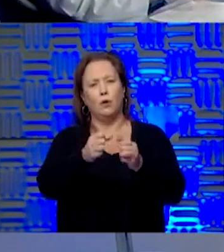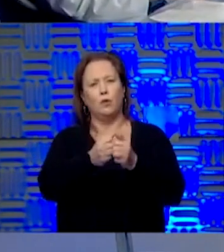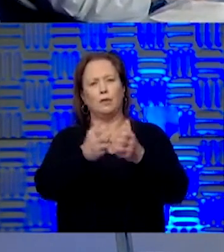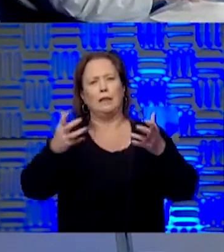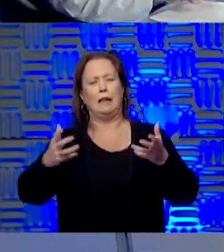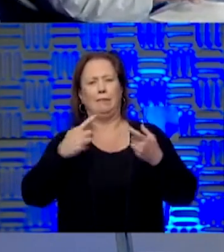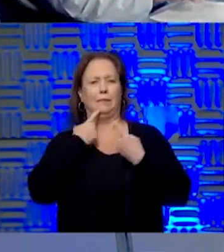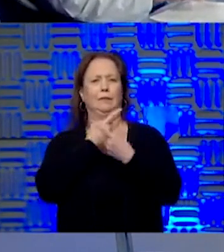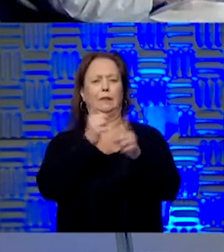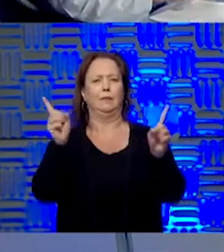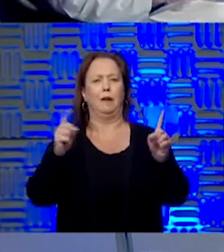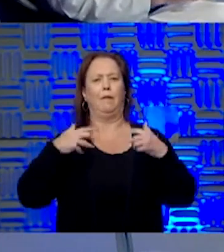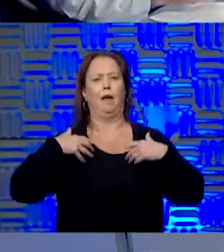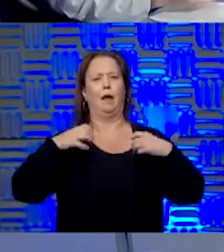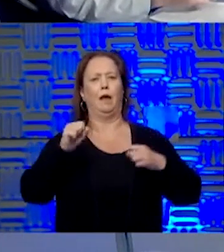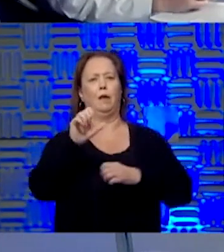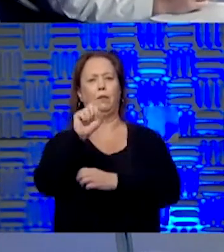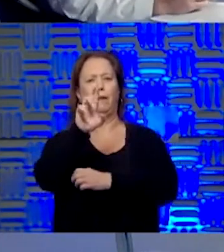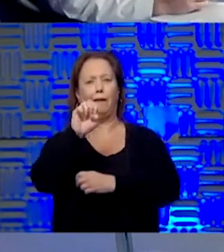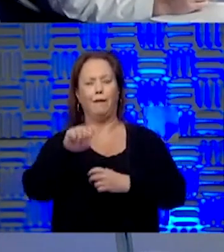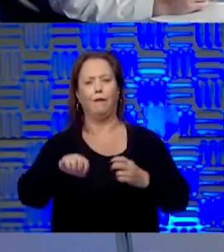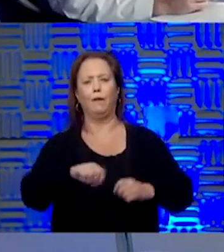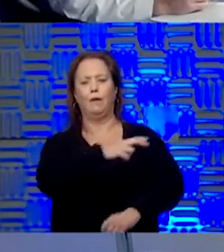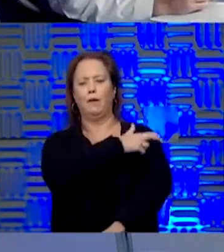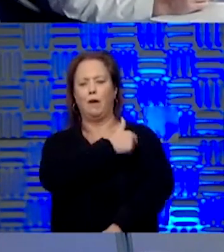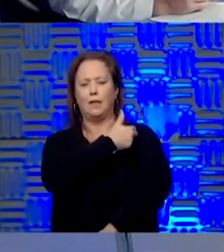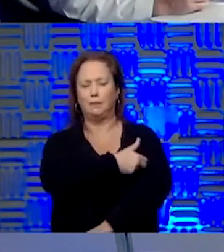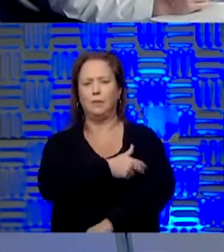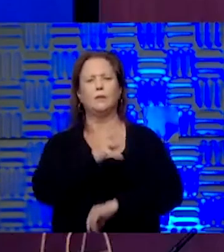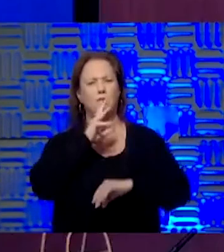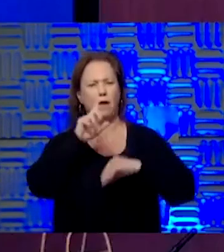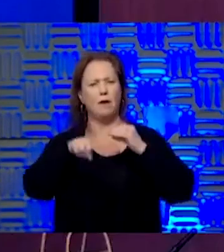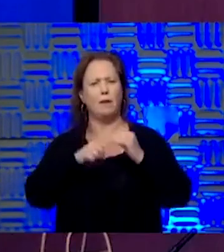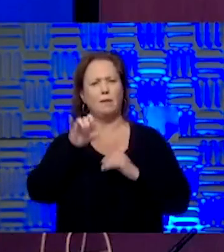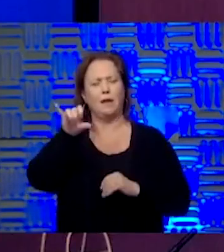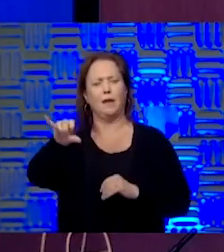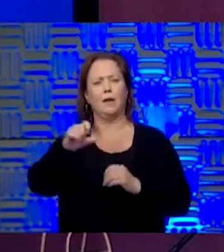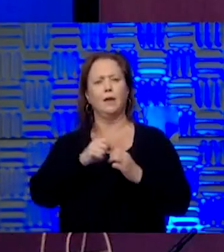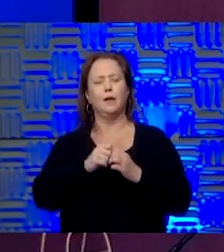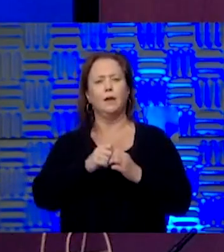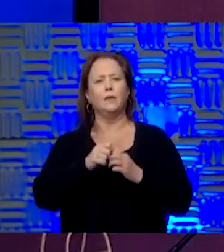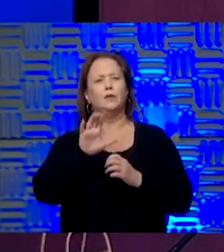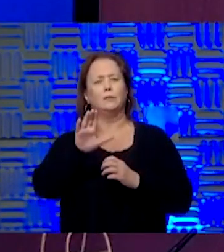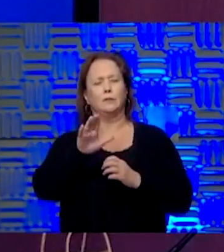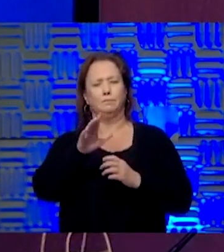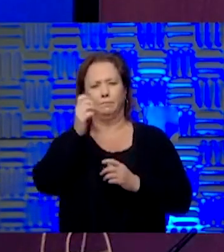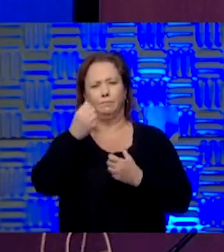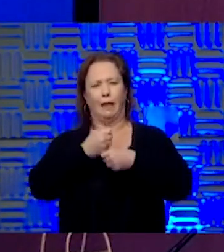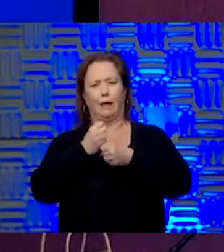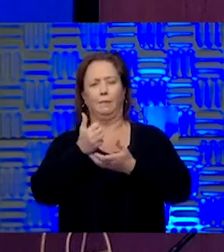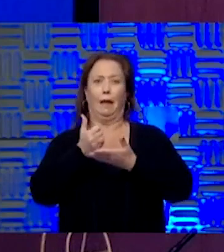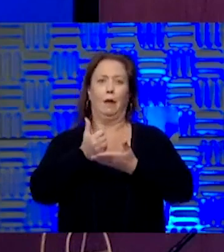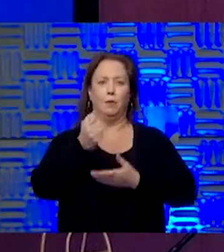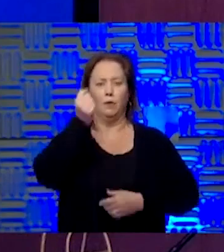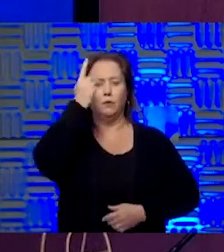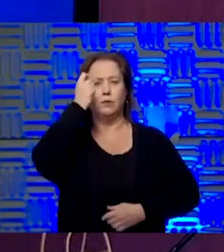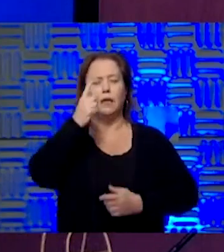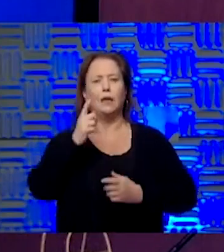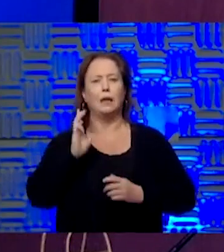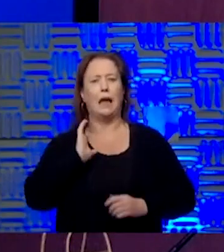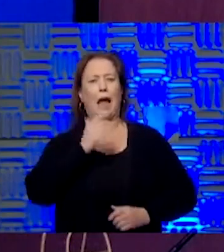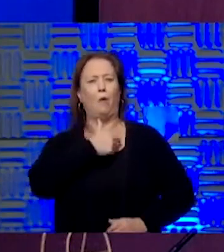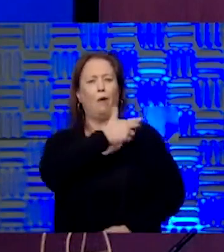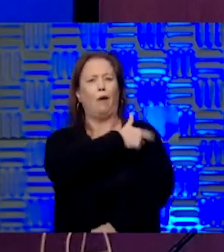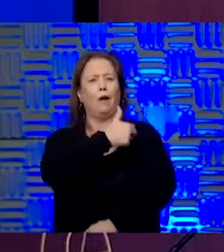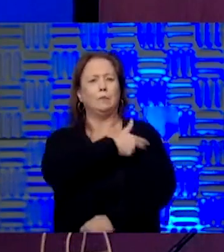now about healthcare and hospitals, and you referenced some of that. Just to put it in perspective, the margins in a hospital are pretty